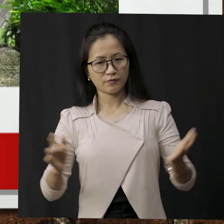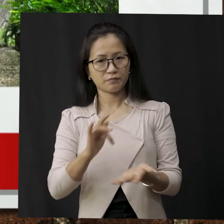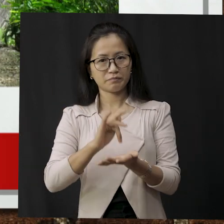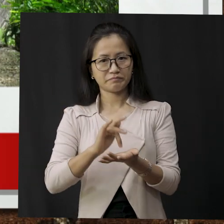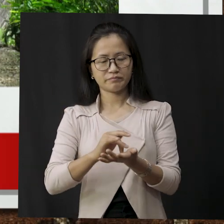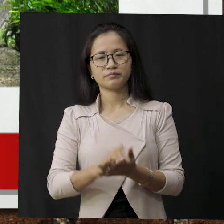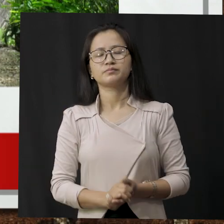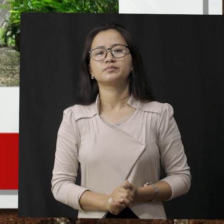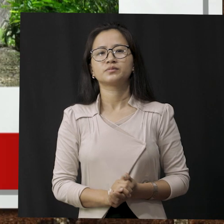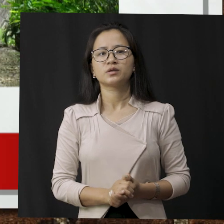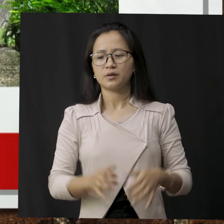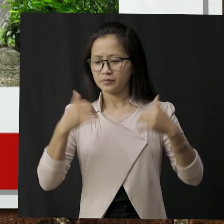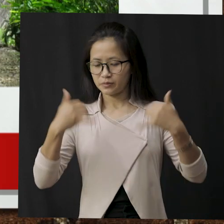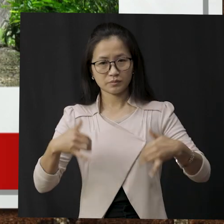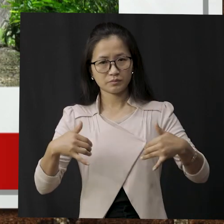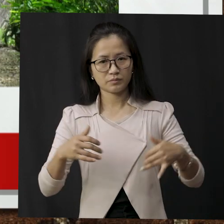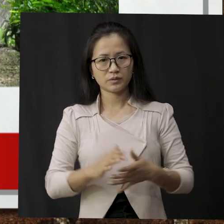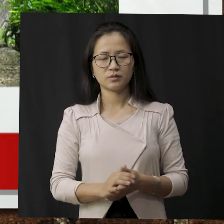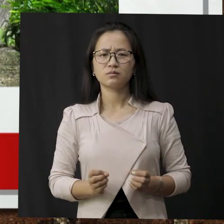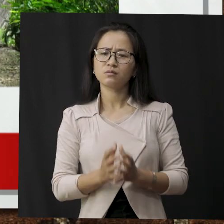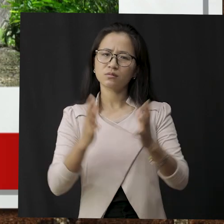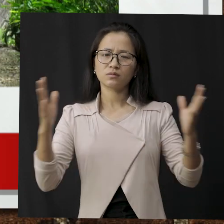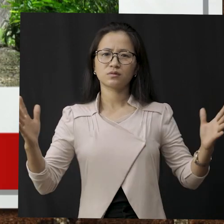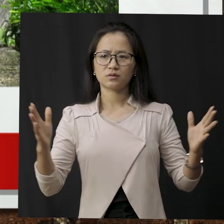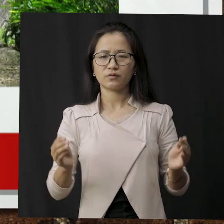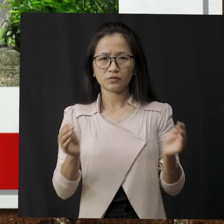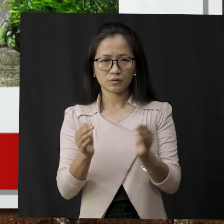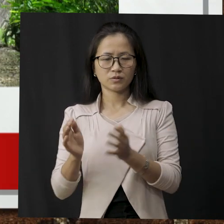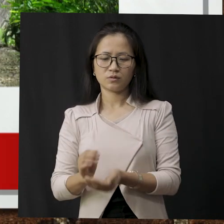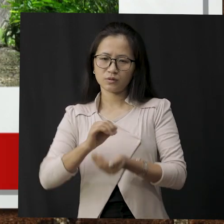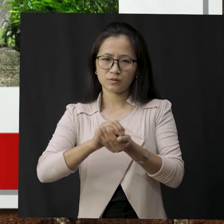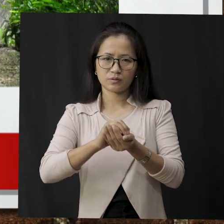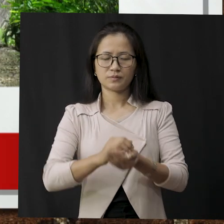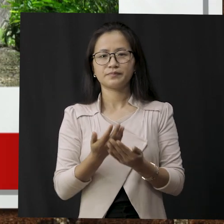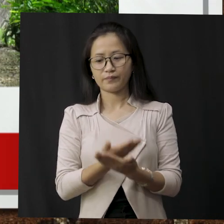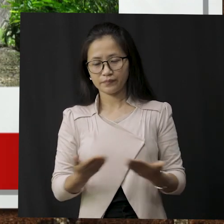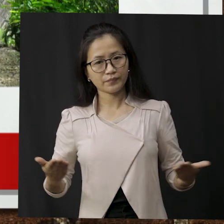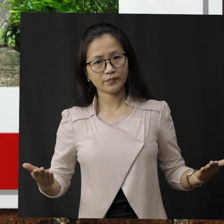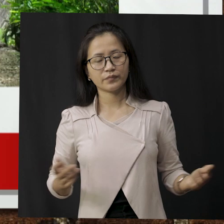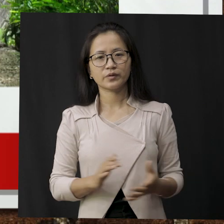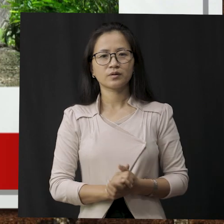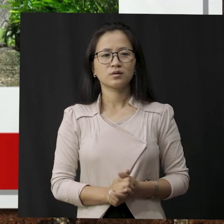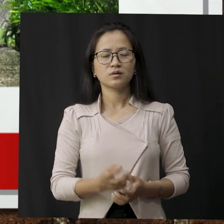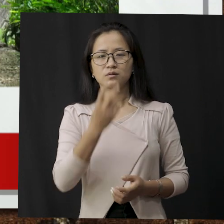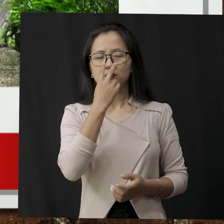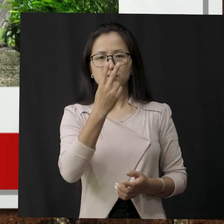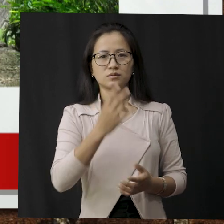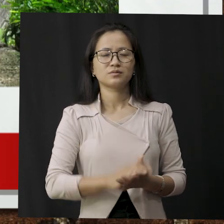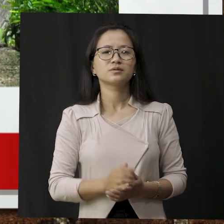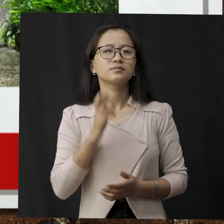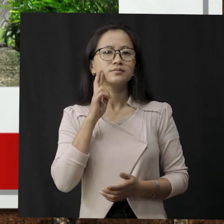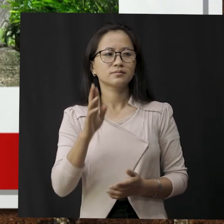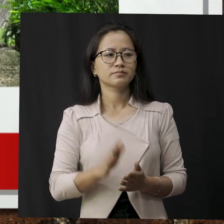playing, and inside her house they have enough spaces for storing things. And you see, this is look at her, this is